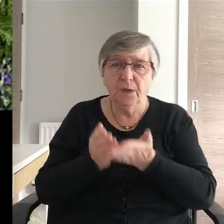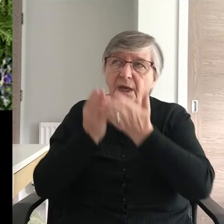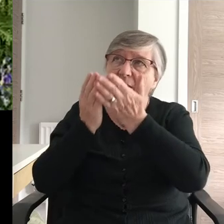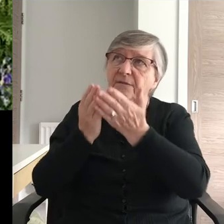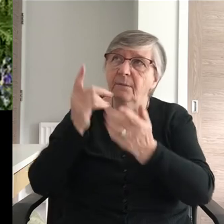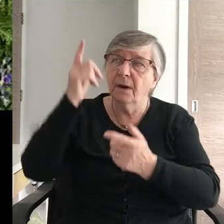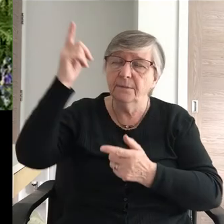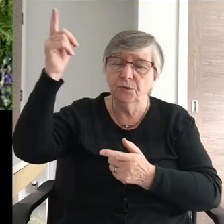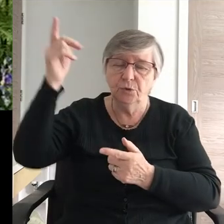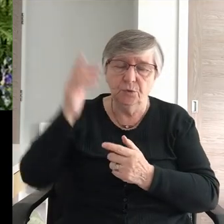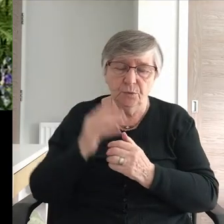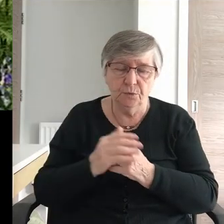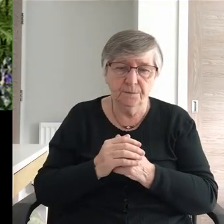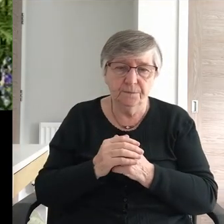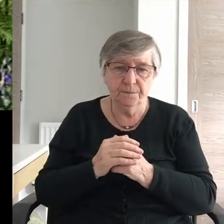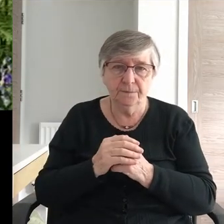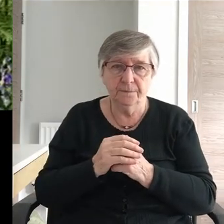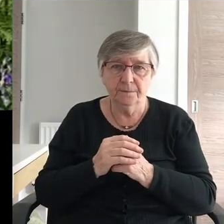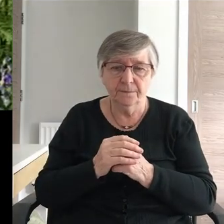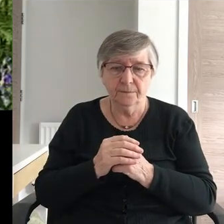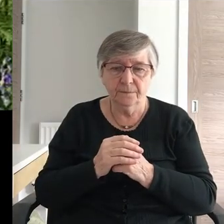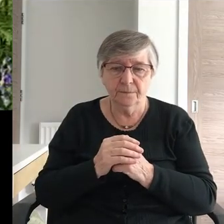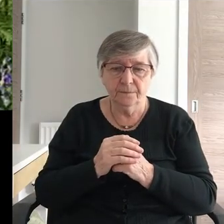We hold them up to you.